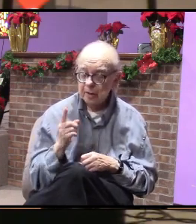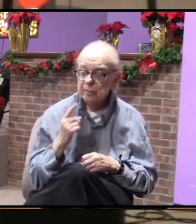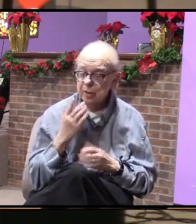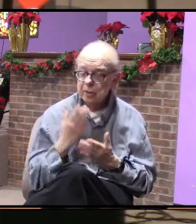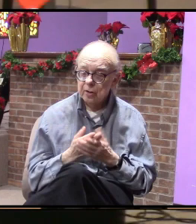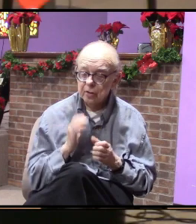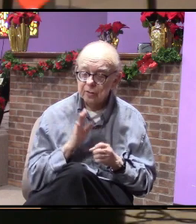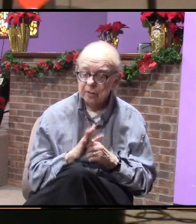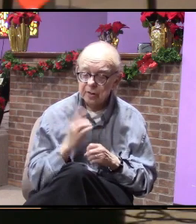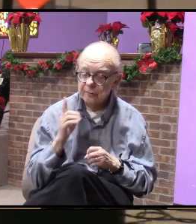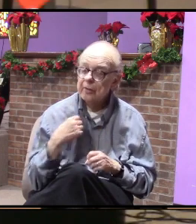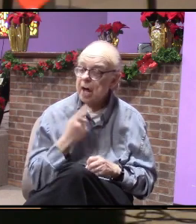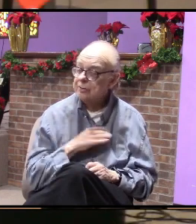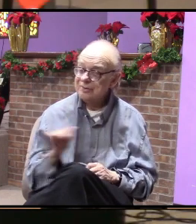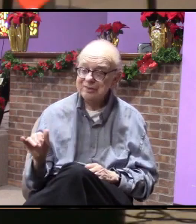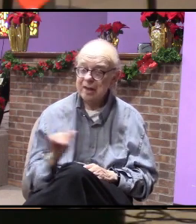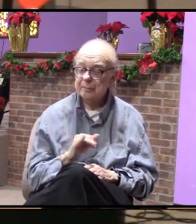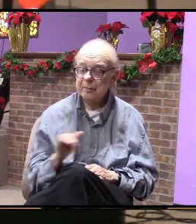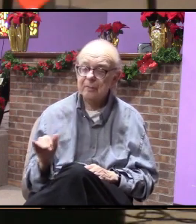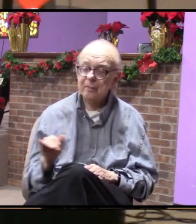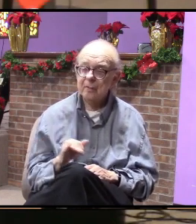good enough for us